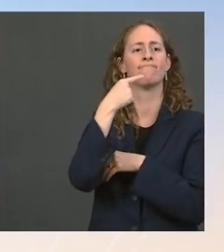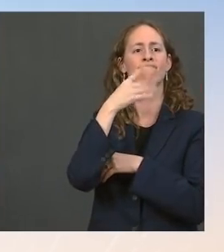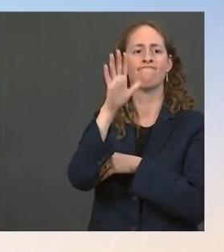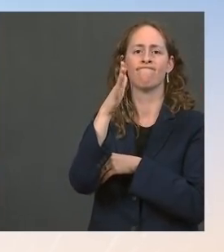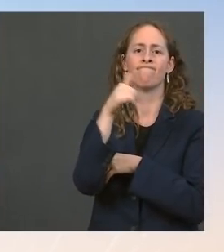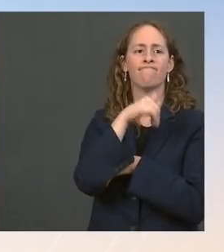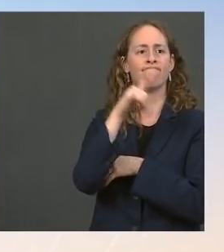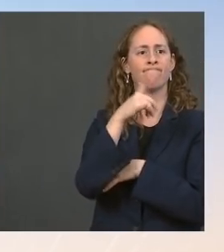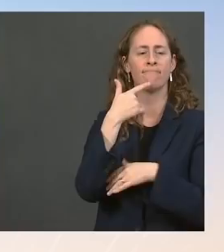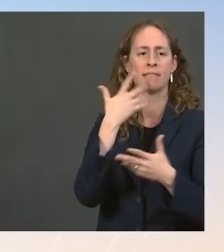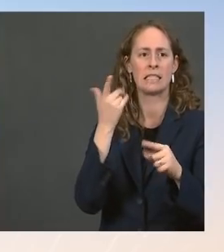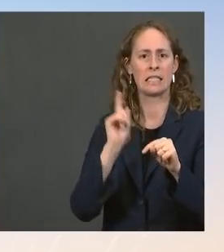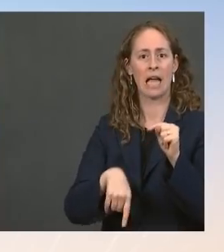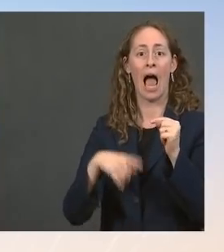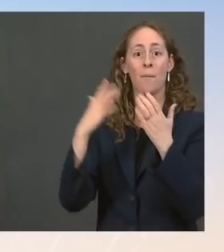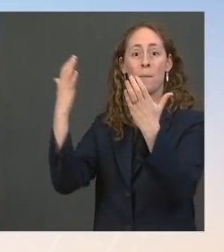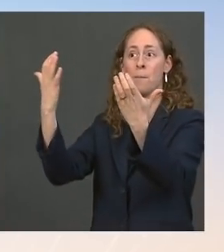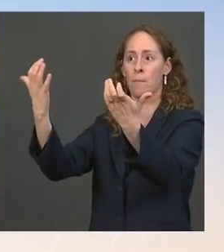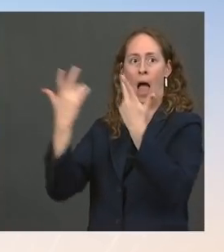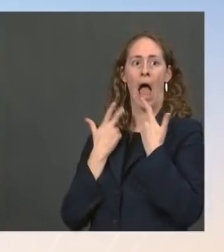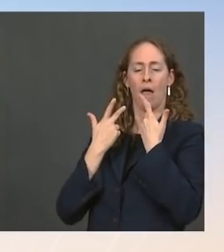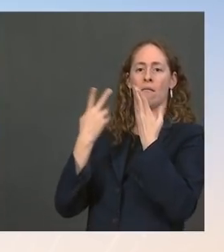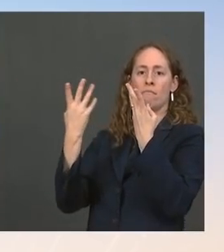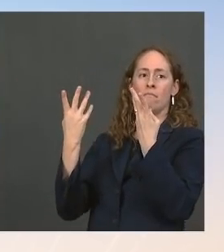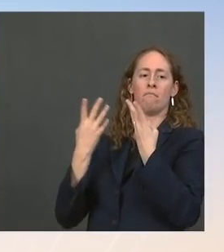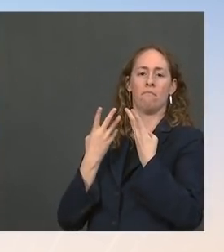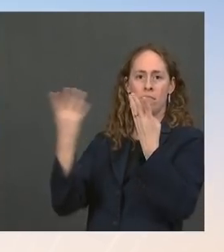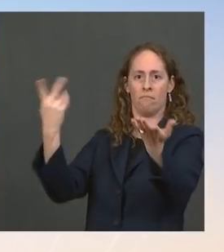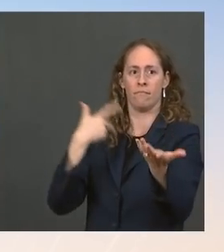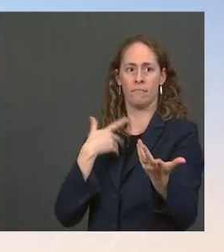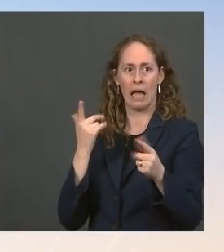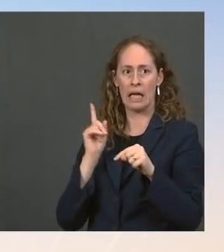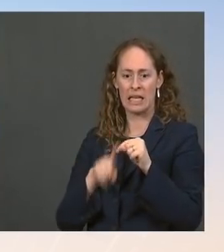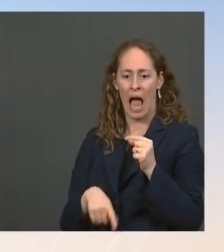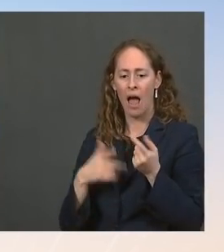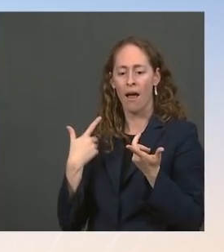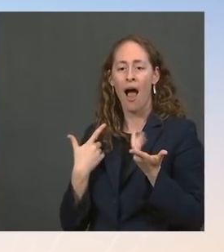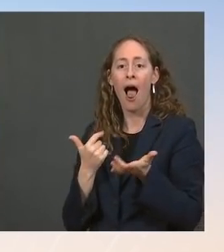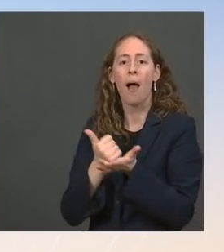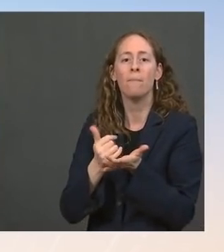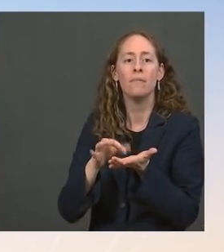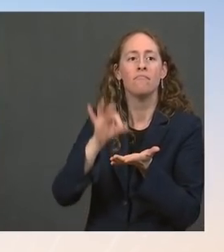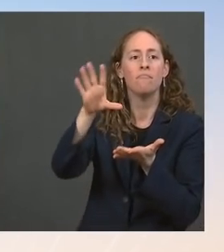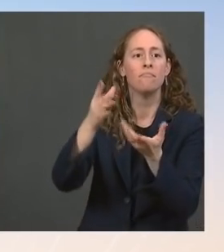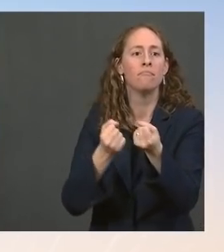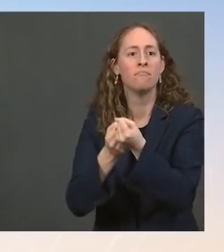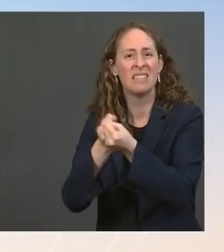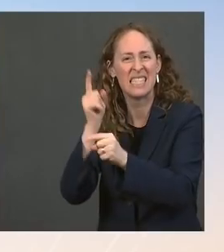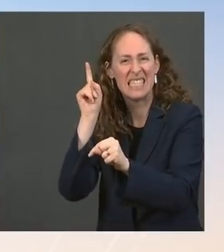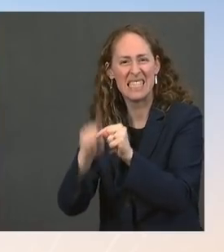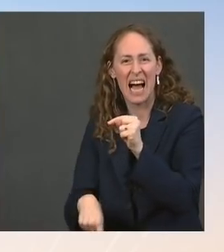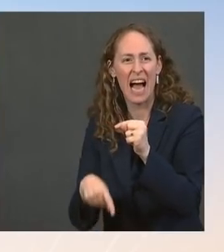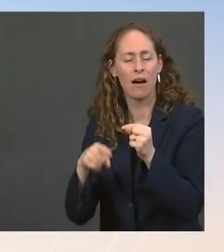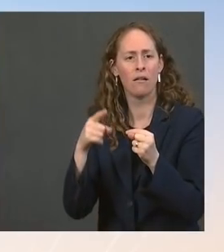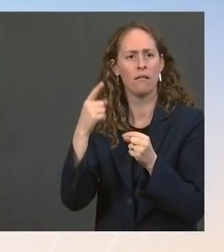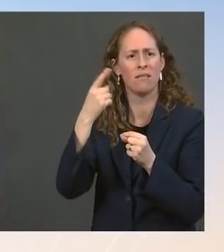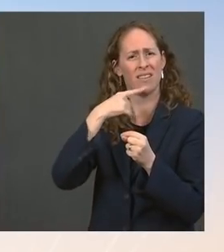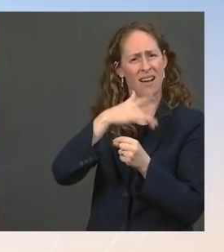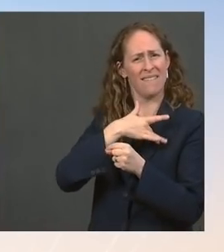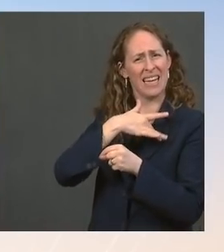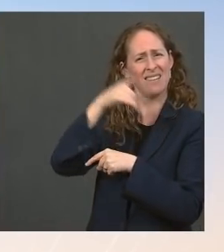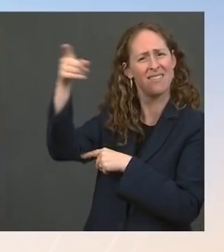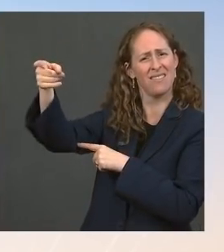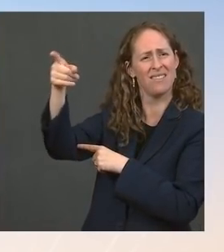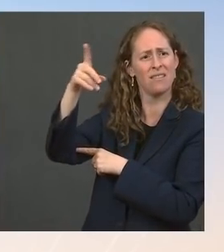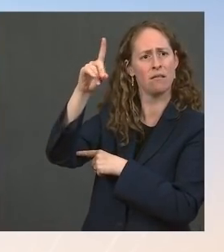that are returning there because of a lack of basic resources. DHS has said vaguely that the U.S. will provide support